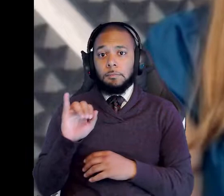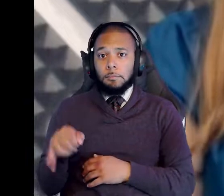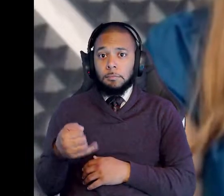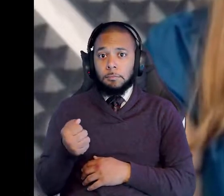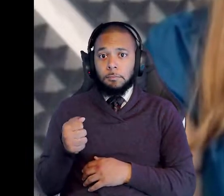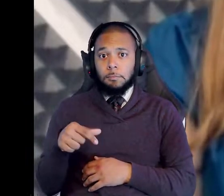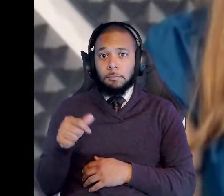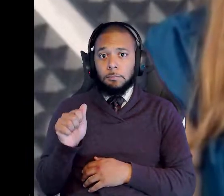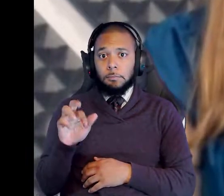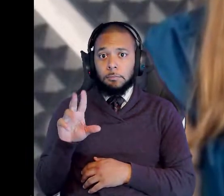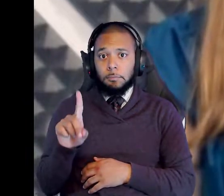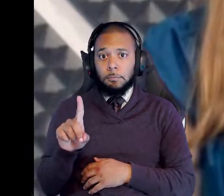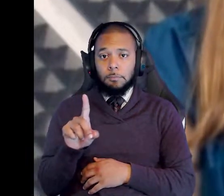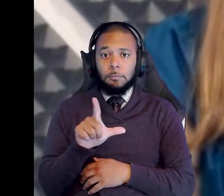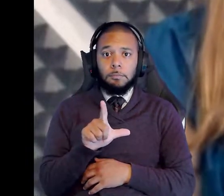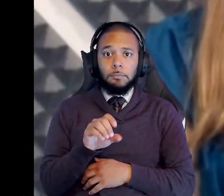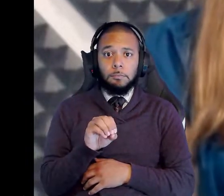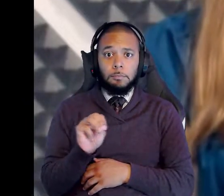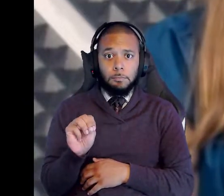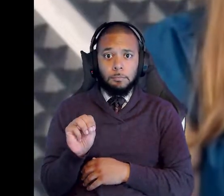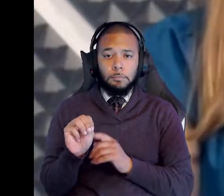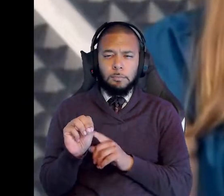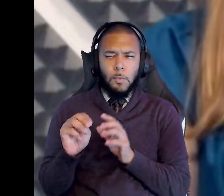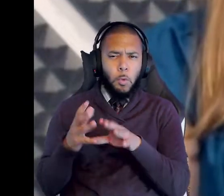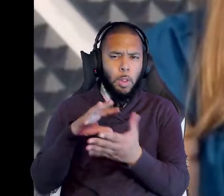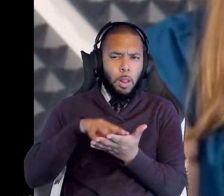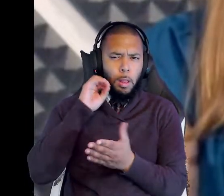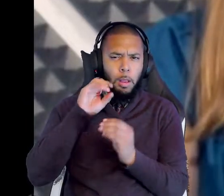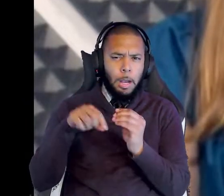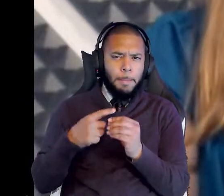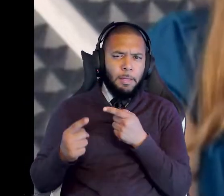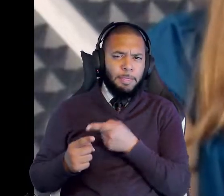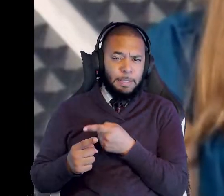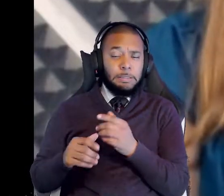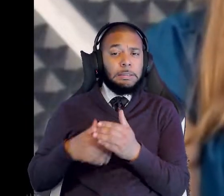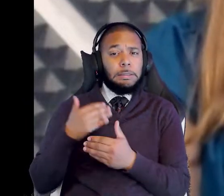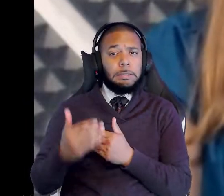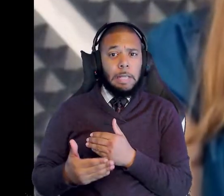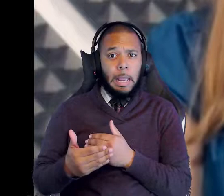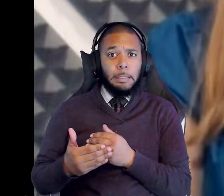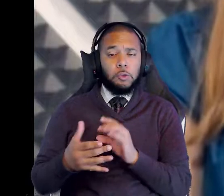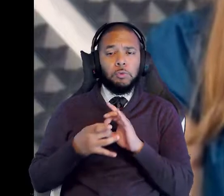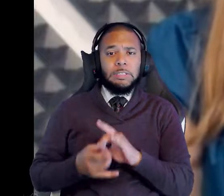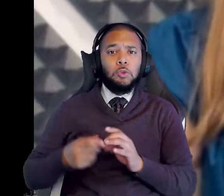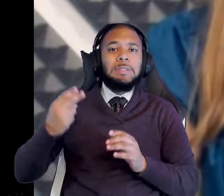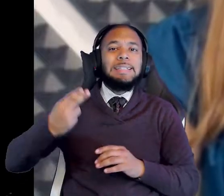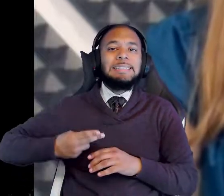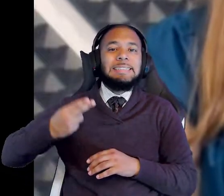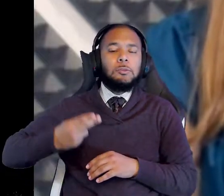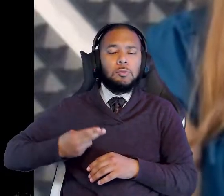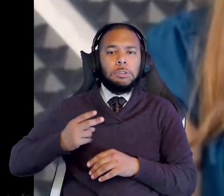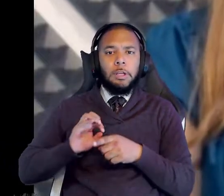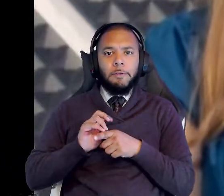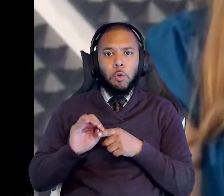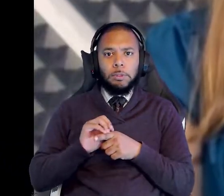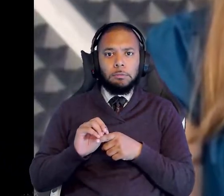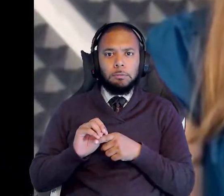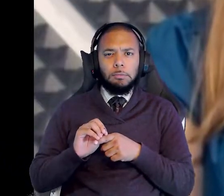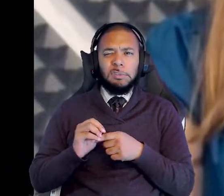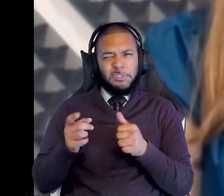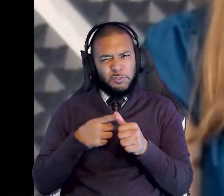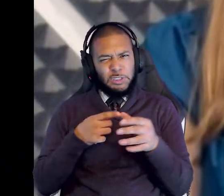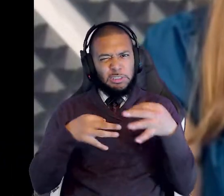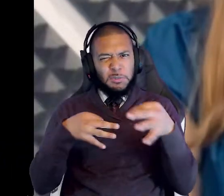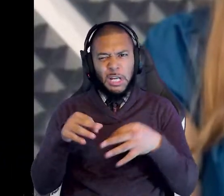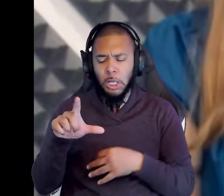loom is the next lesson that we're going to learn about in our history of coding. Now before we talk about this, let's talk a little bit about what a loom